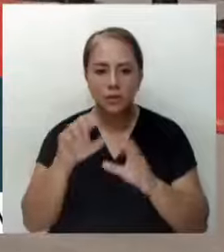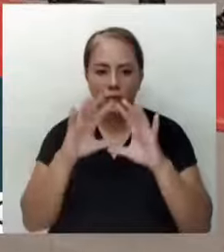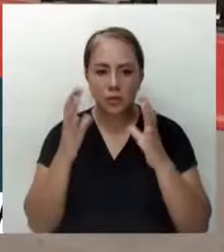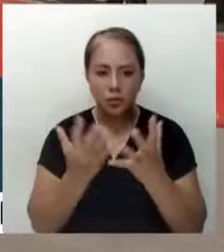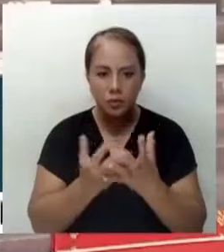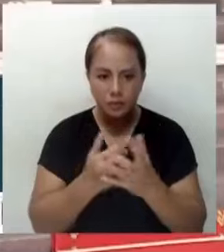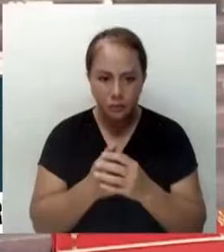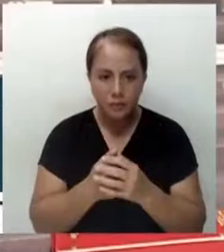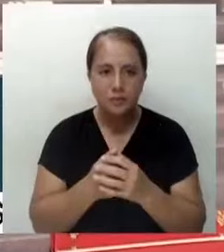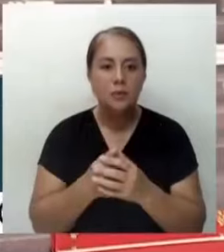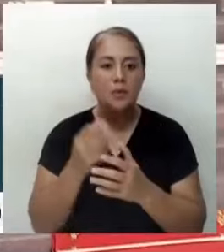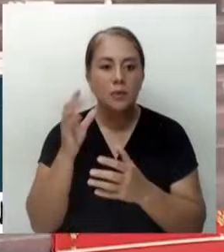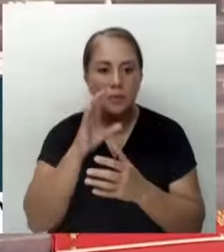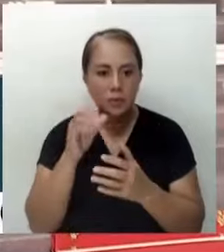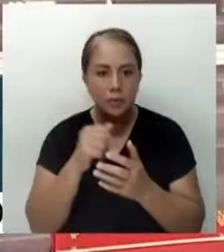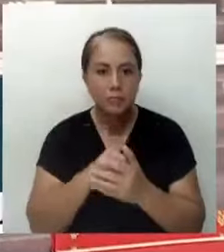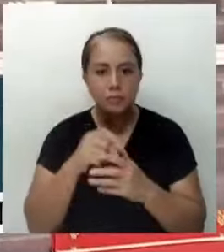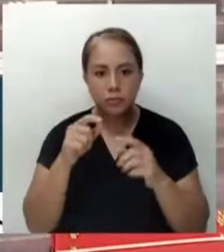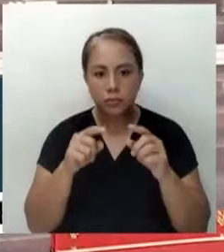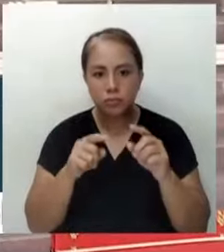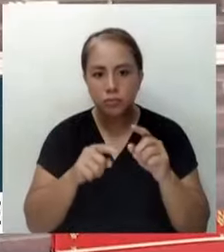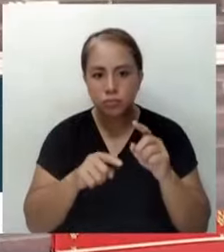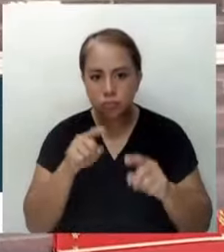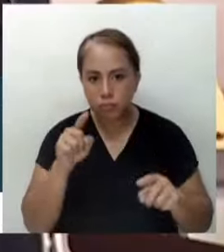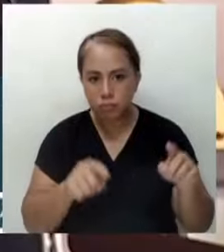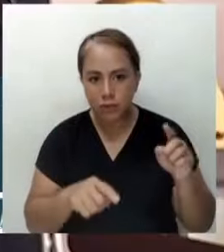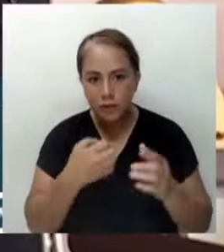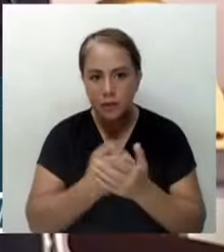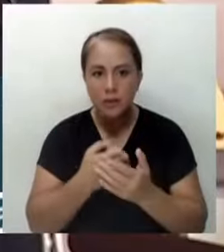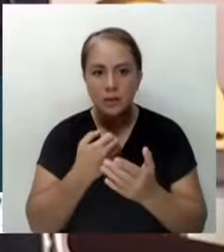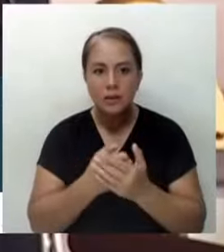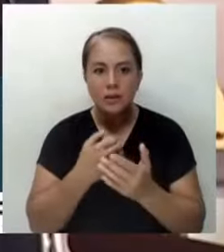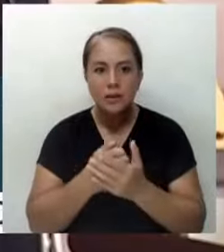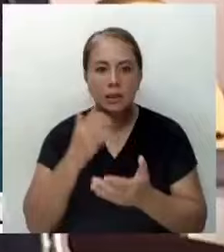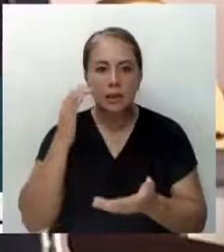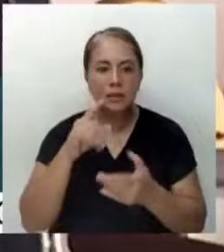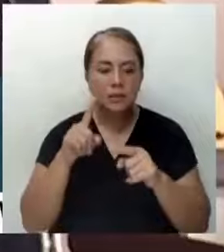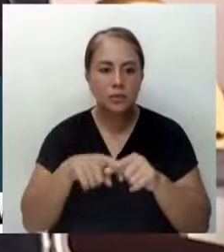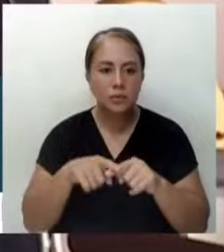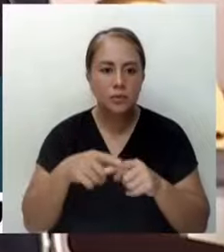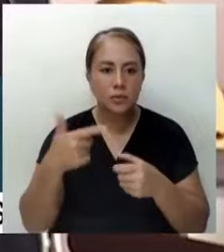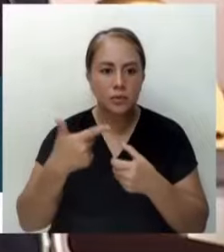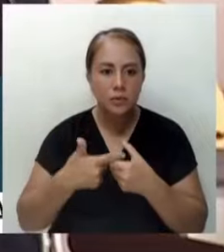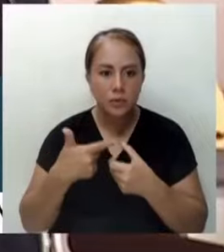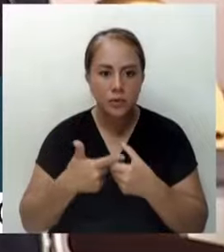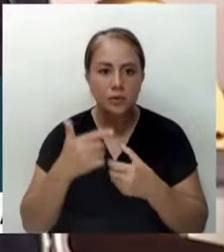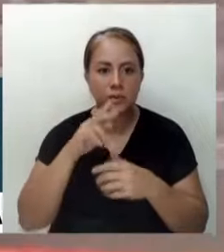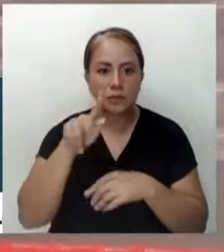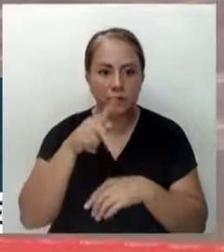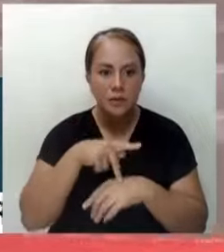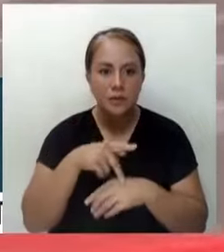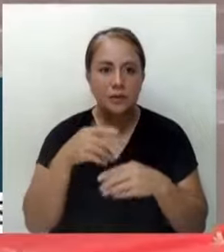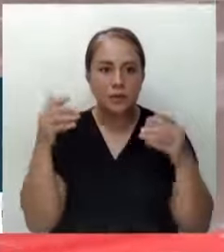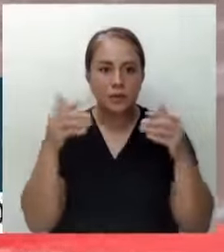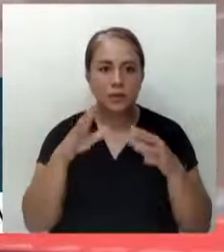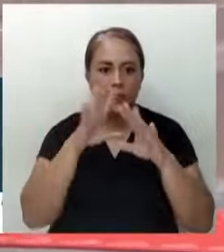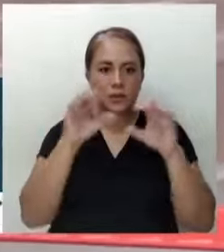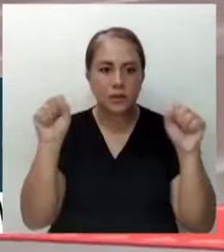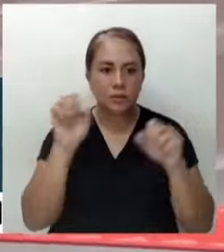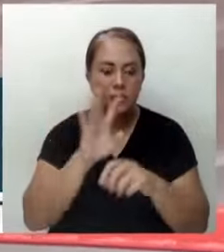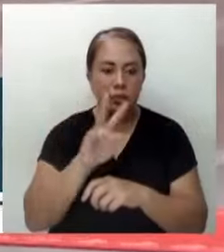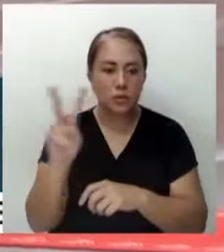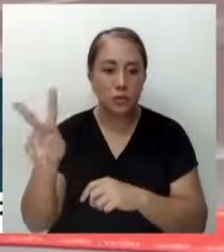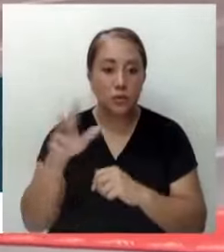been seeking to diversify its economy to make it less dependent on oil, and the Philippines, particularly President Marcos Jr.,